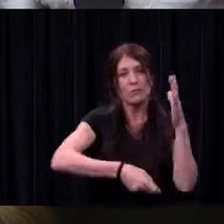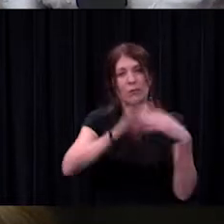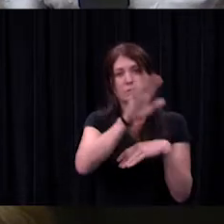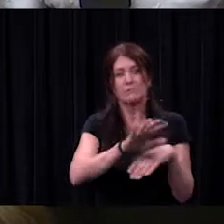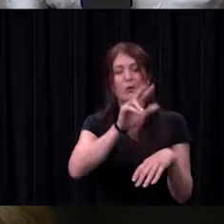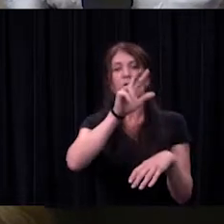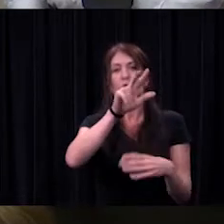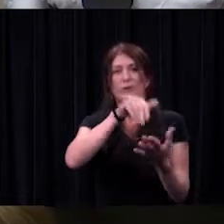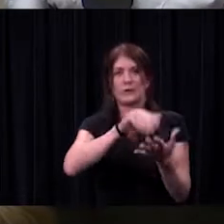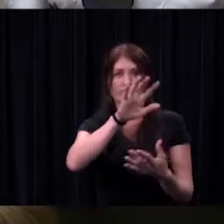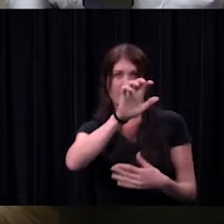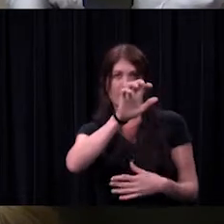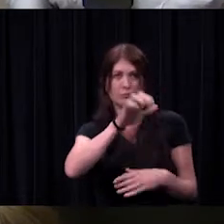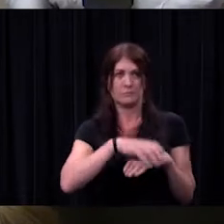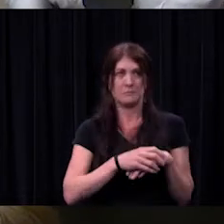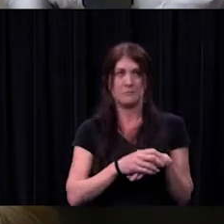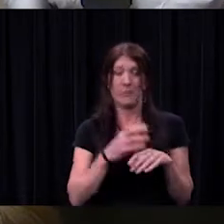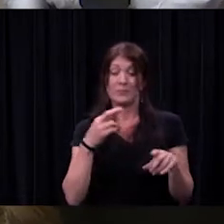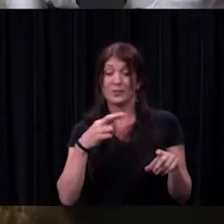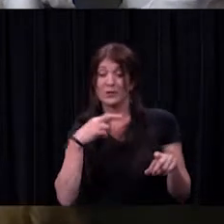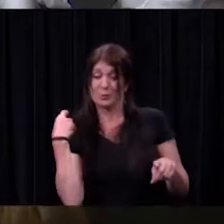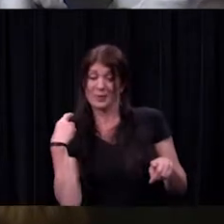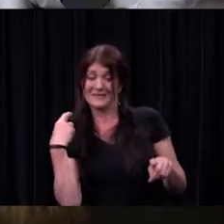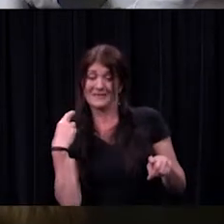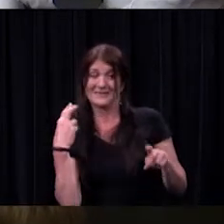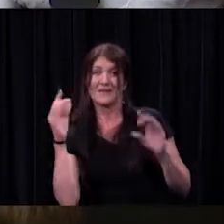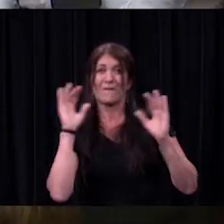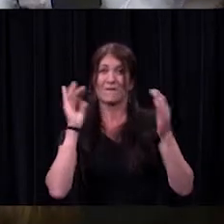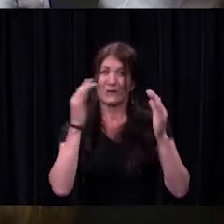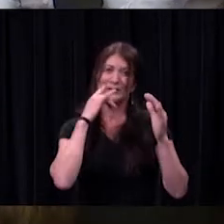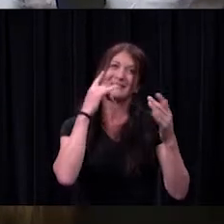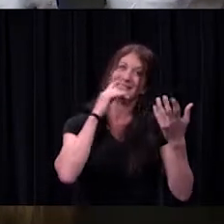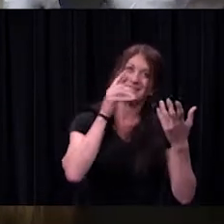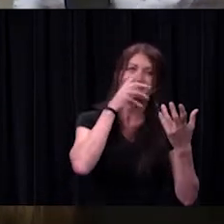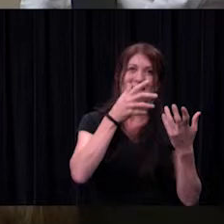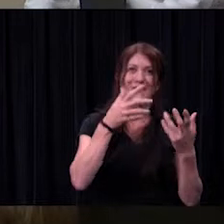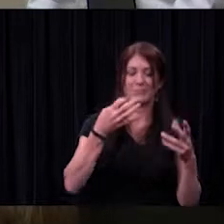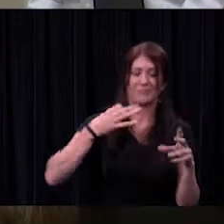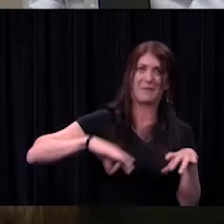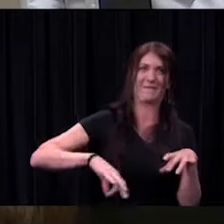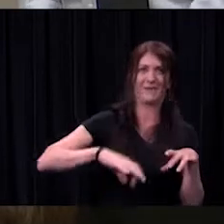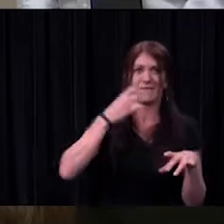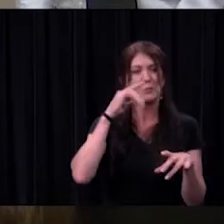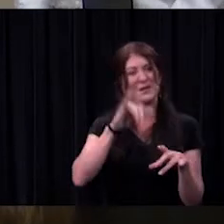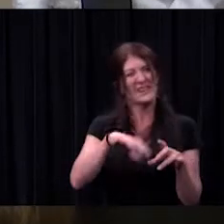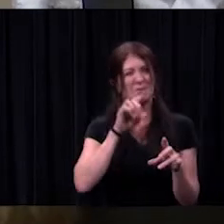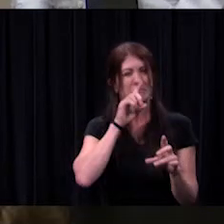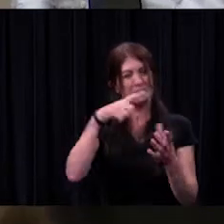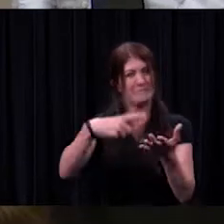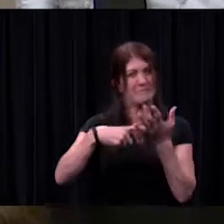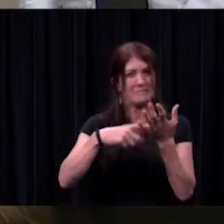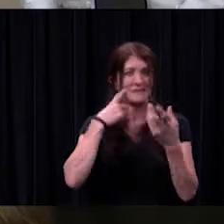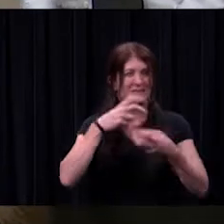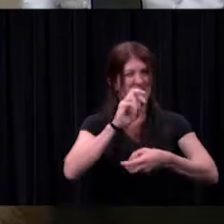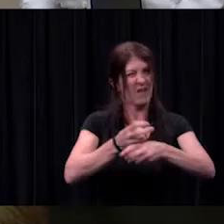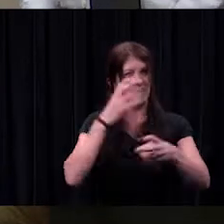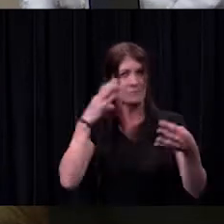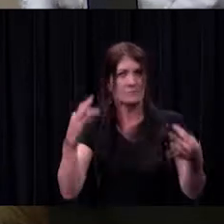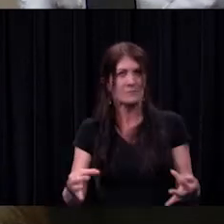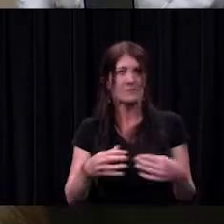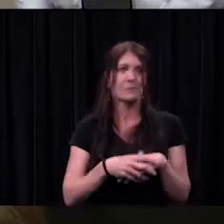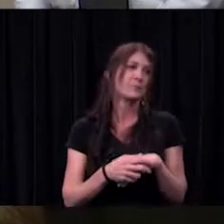risk reward of that is debatable. Again, the payback of that. I think when we met with the insurance committee a week ago